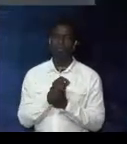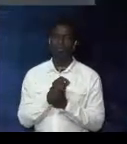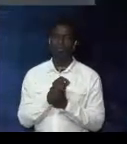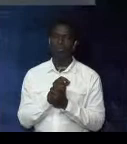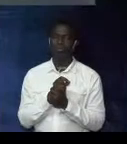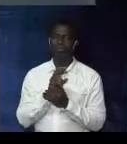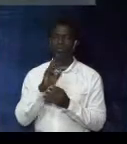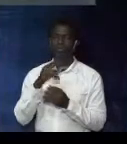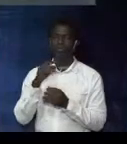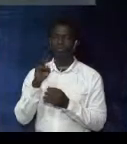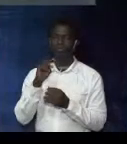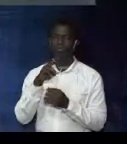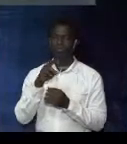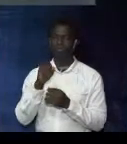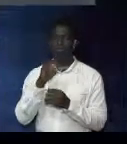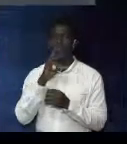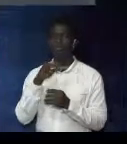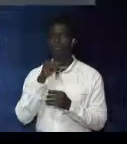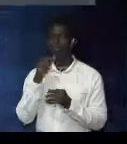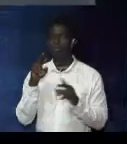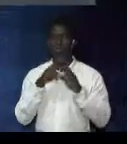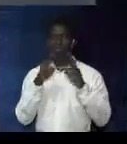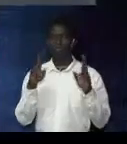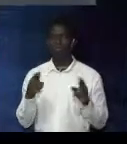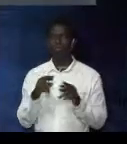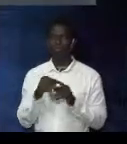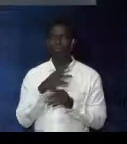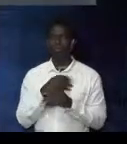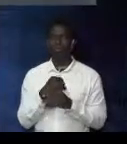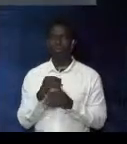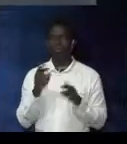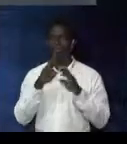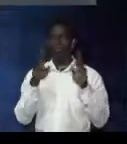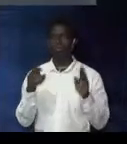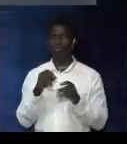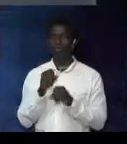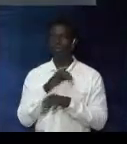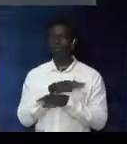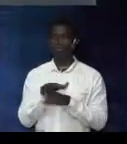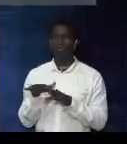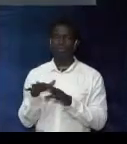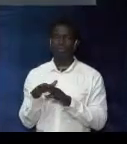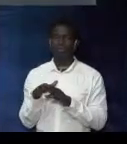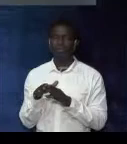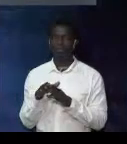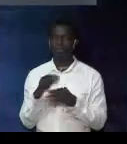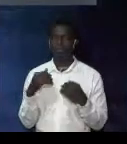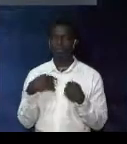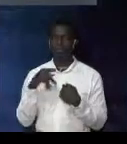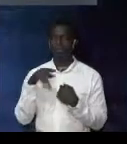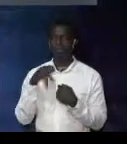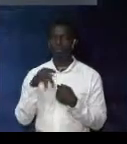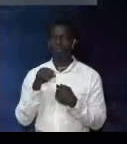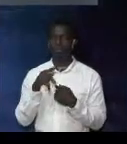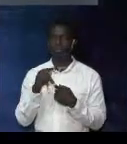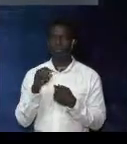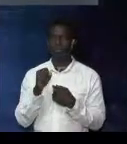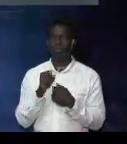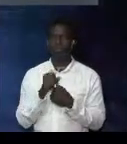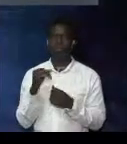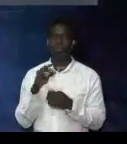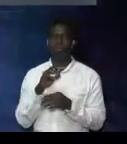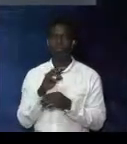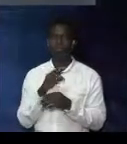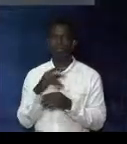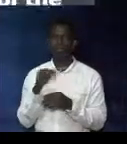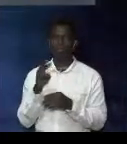none of this is correct. Rhombuses are not rectangles, and rectangles do not have the properties of rhombus.